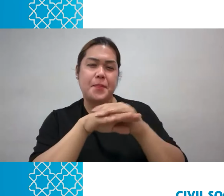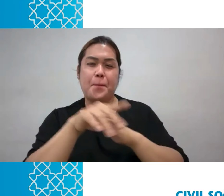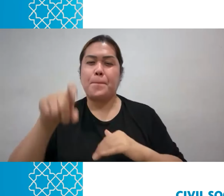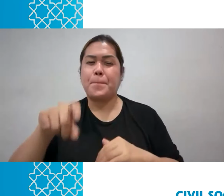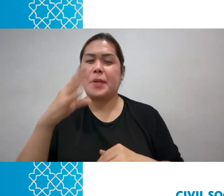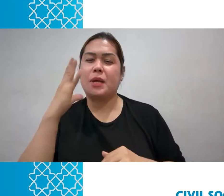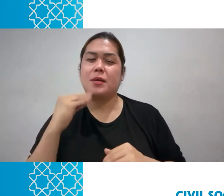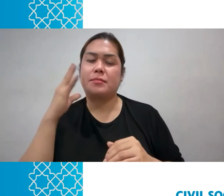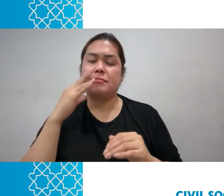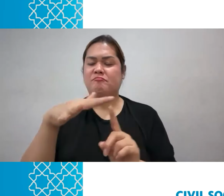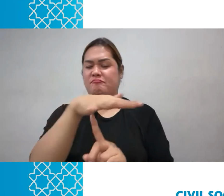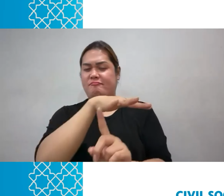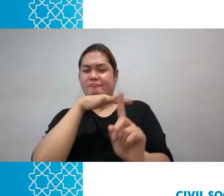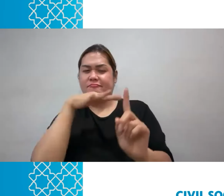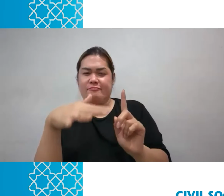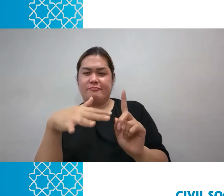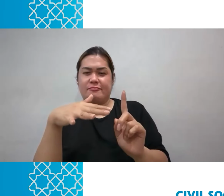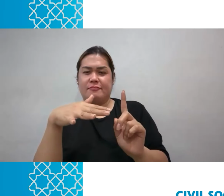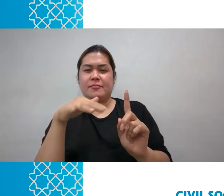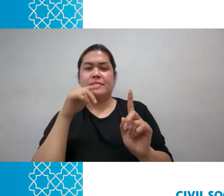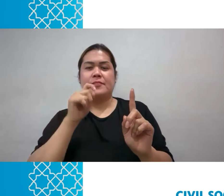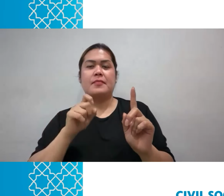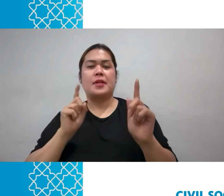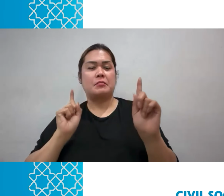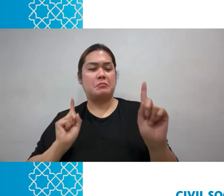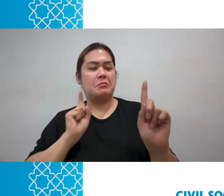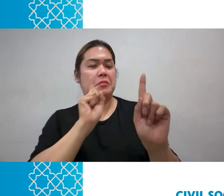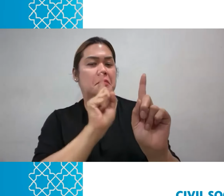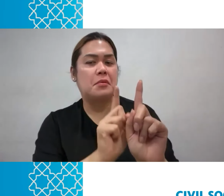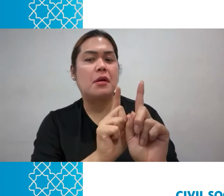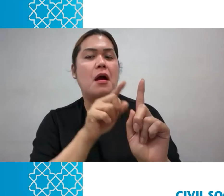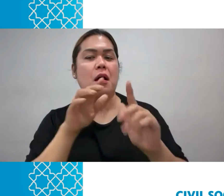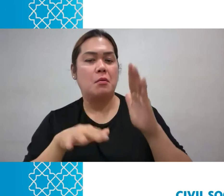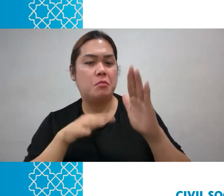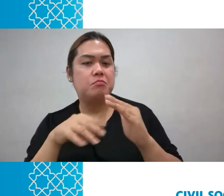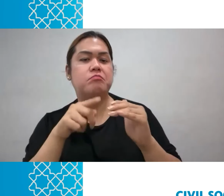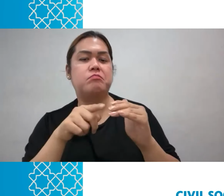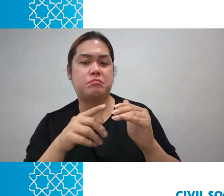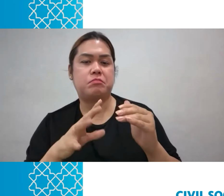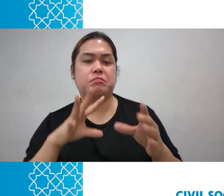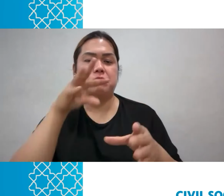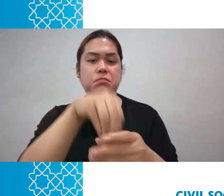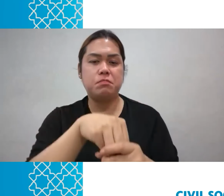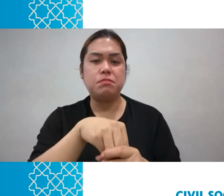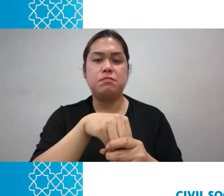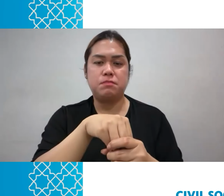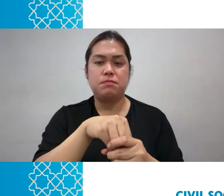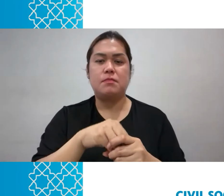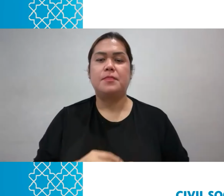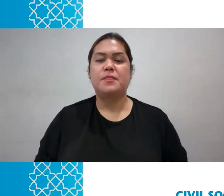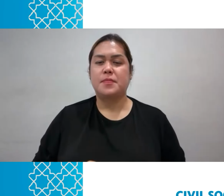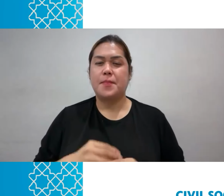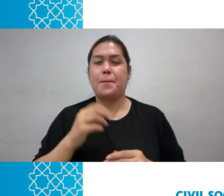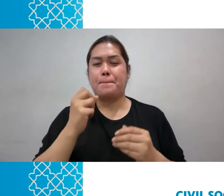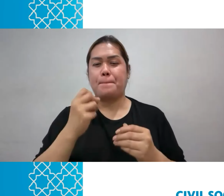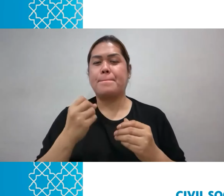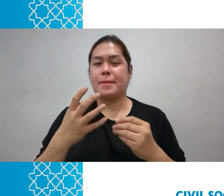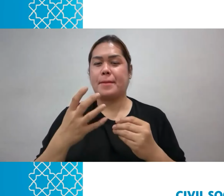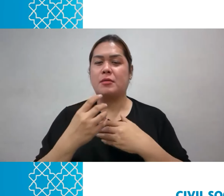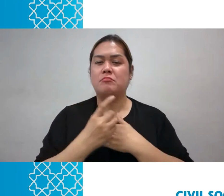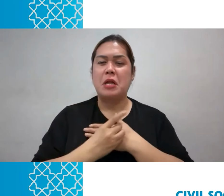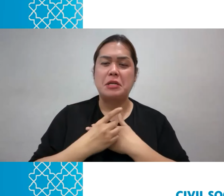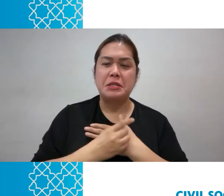a participatory walk as much as possible. That's one of our best tools. Ask for video diaries and day in the life stories of the people that